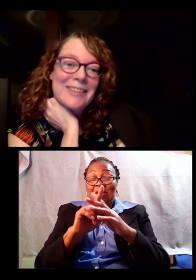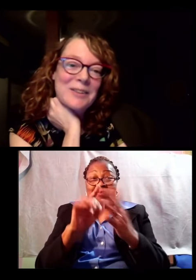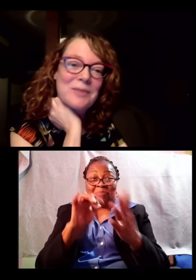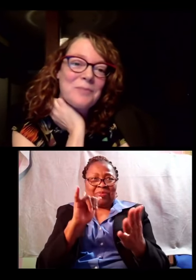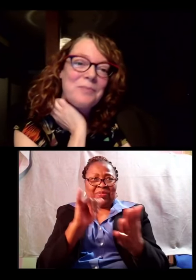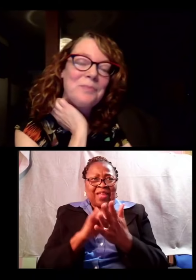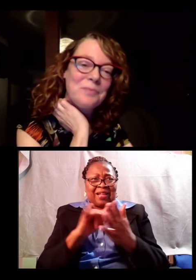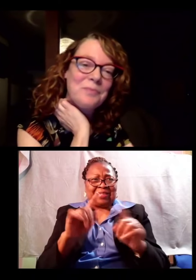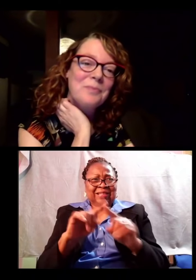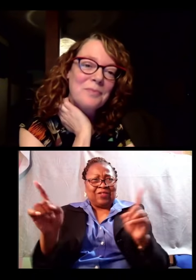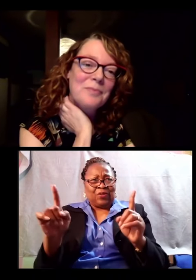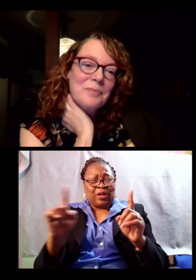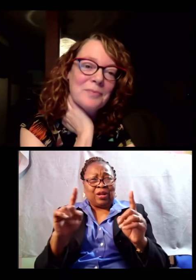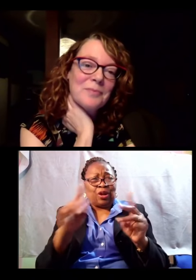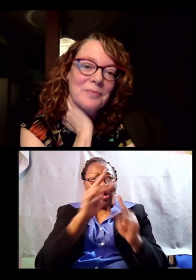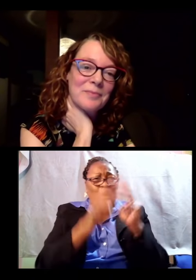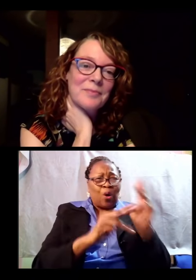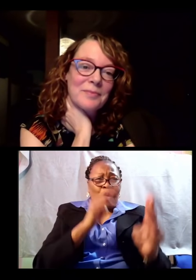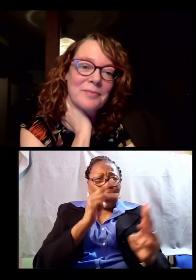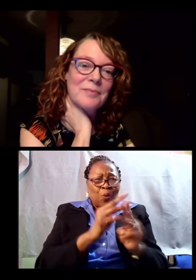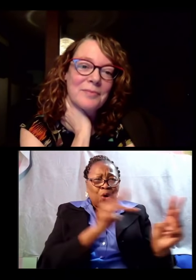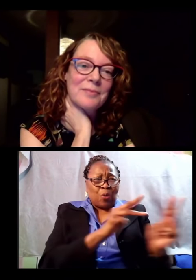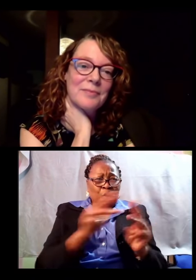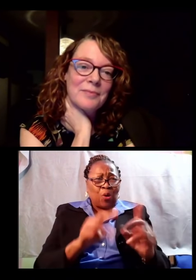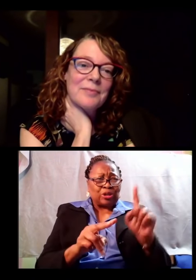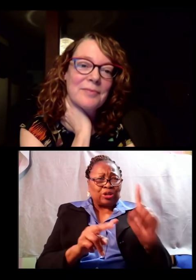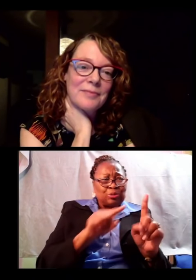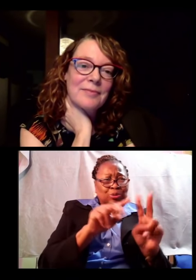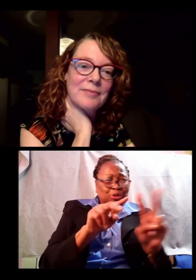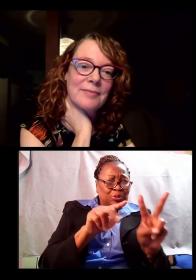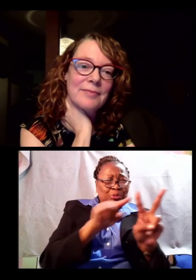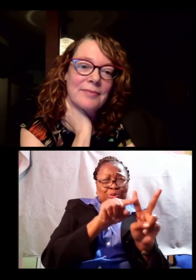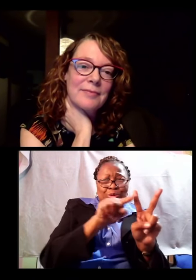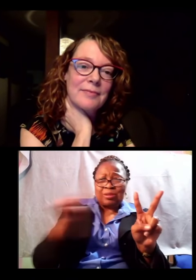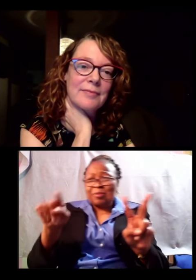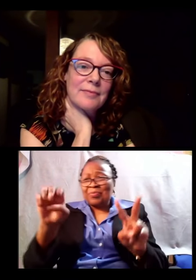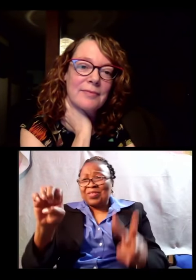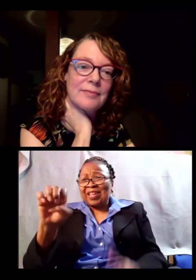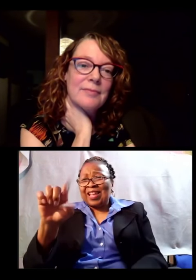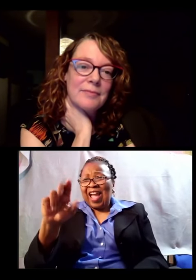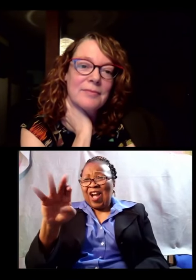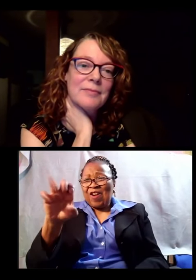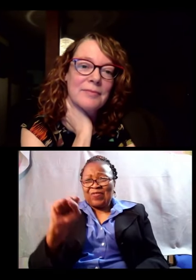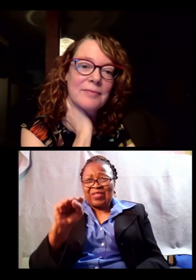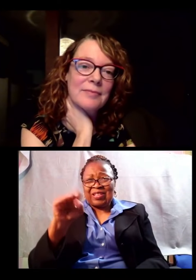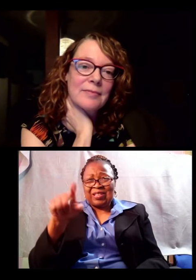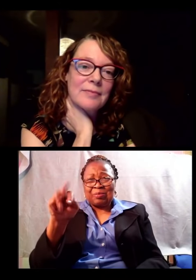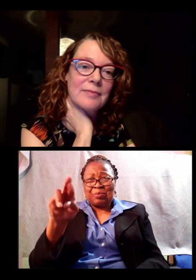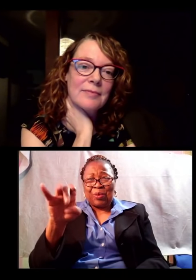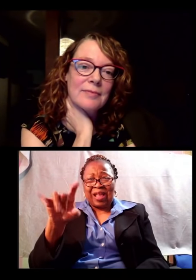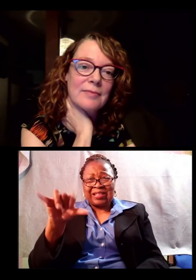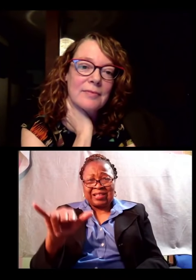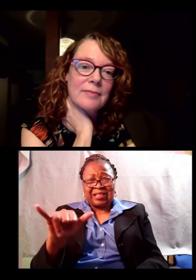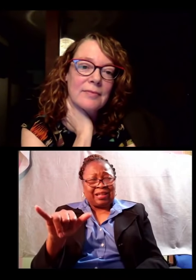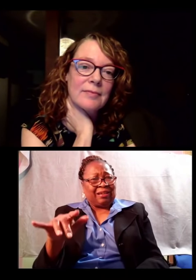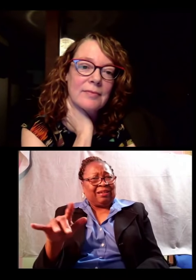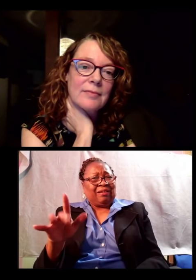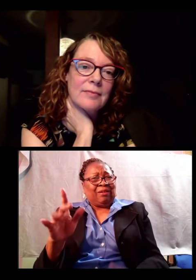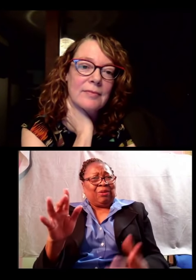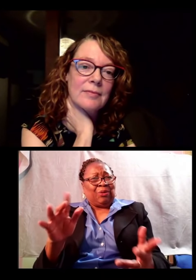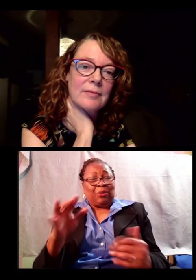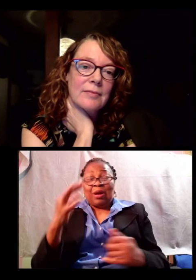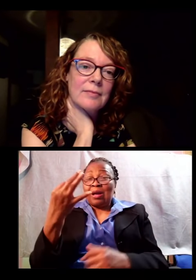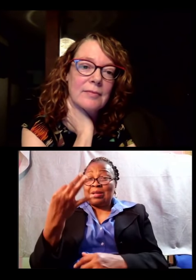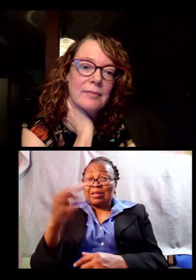World War II to Elvis Presley. That's quite far to travel. Things changed very quickly. from about 1950 on, and